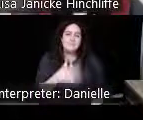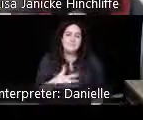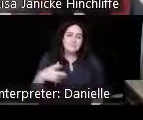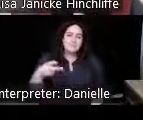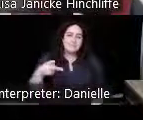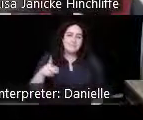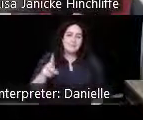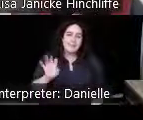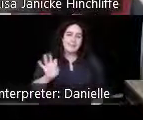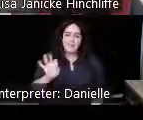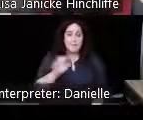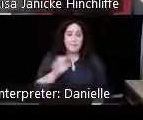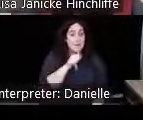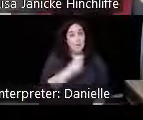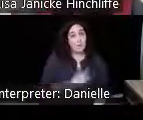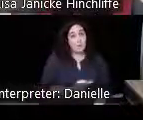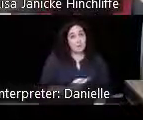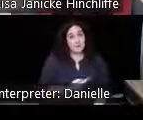exclusively.